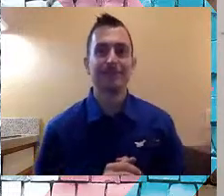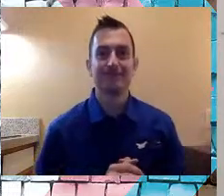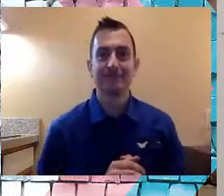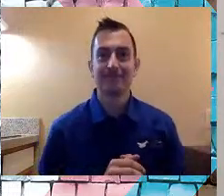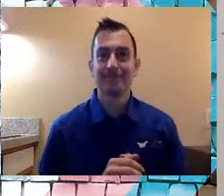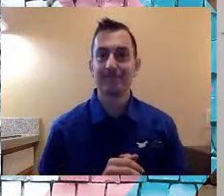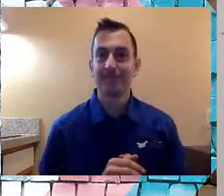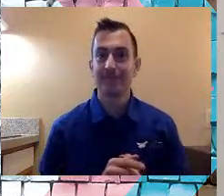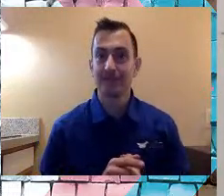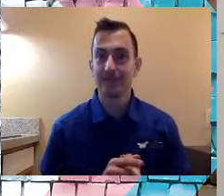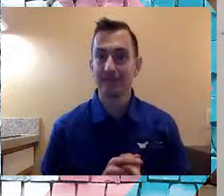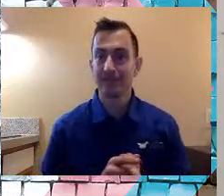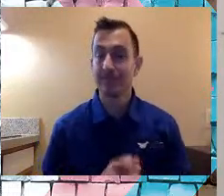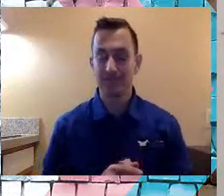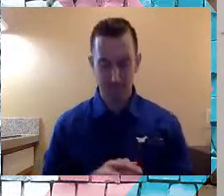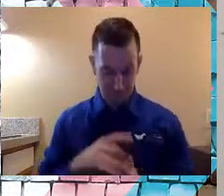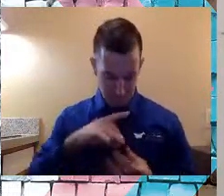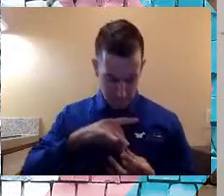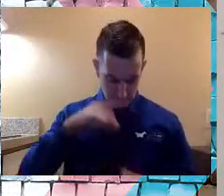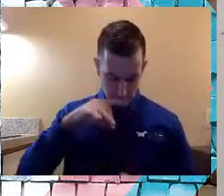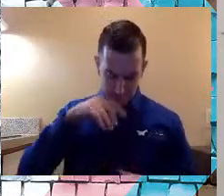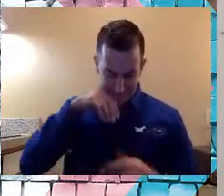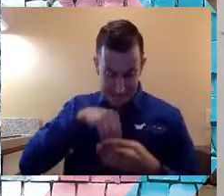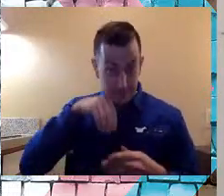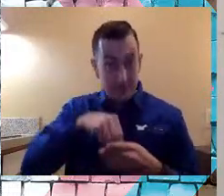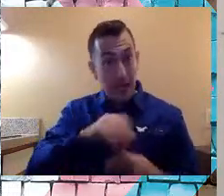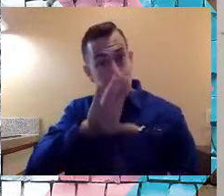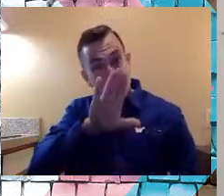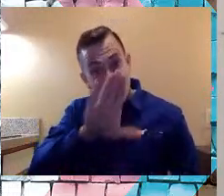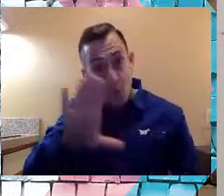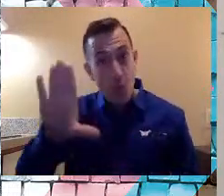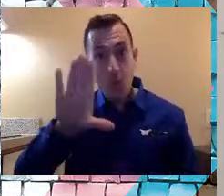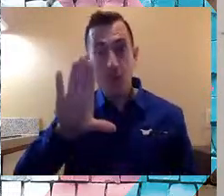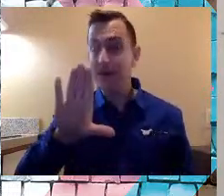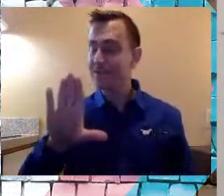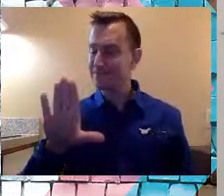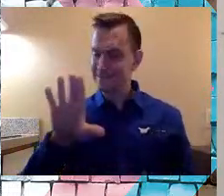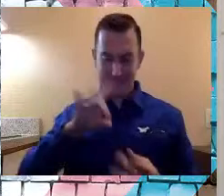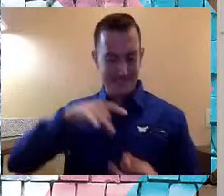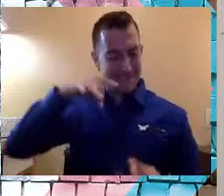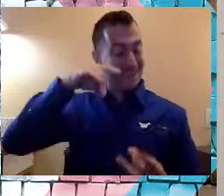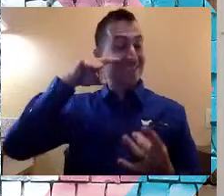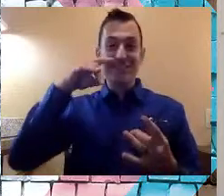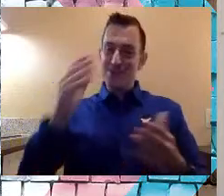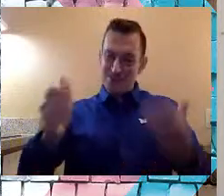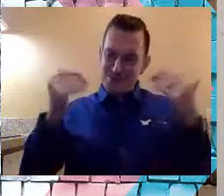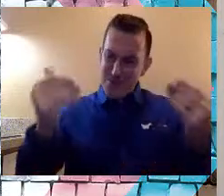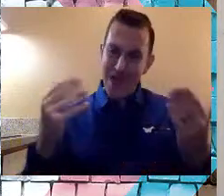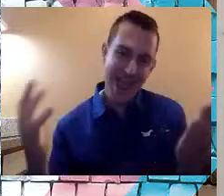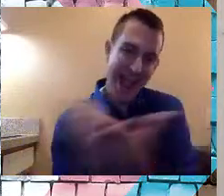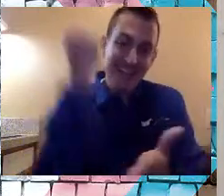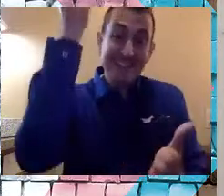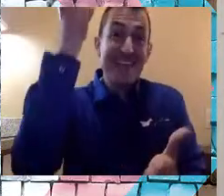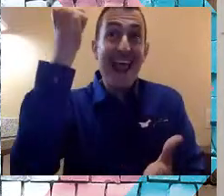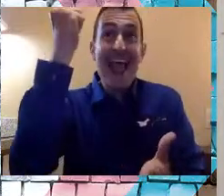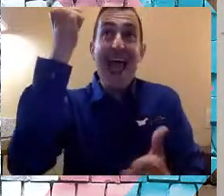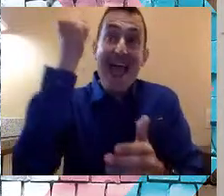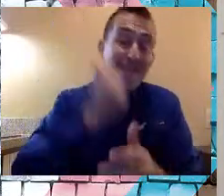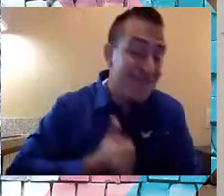You have your own spirit, unparalleled flair. So rock what you've got every day,